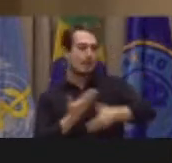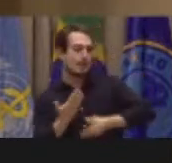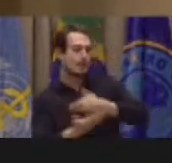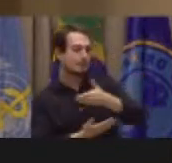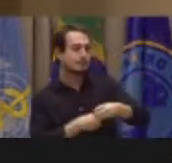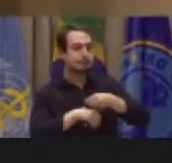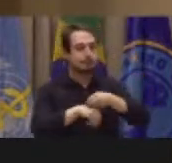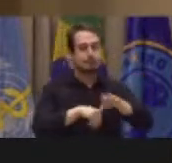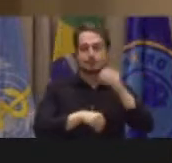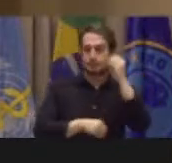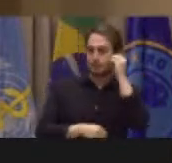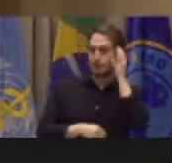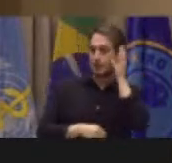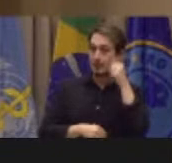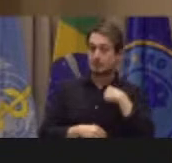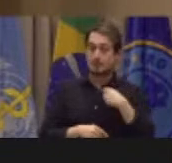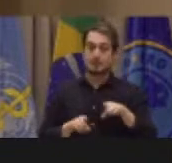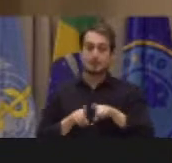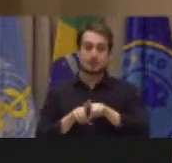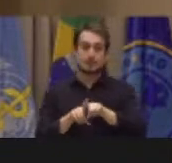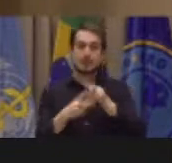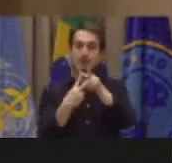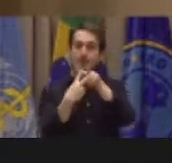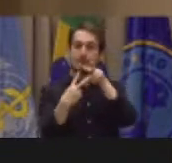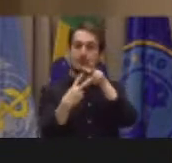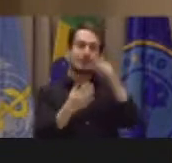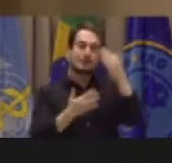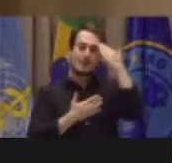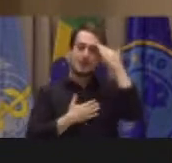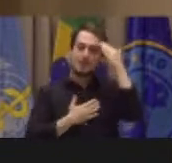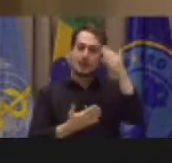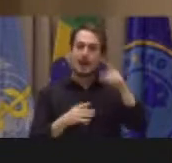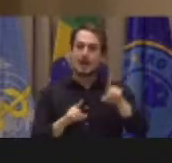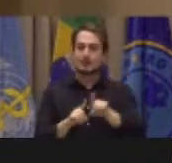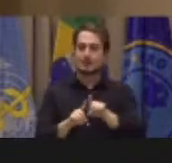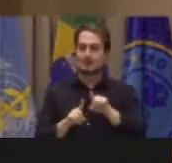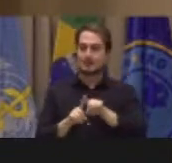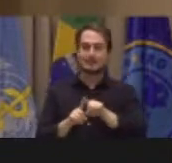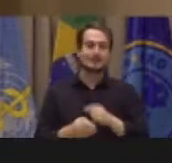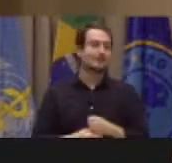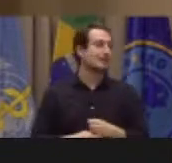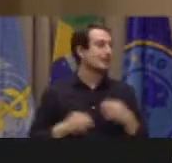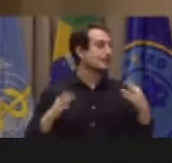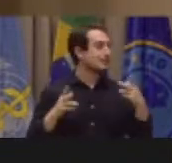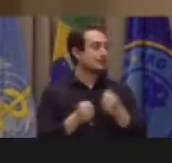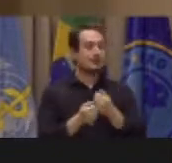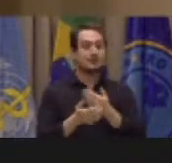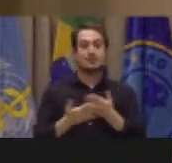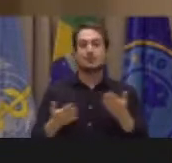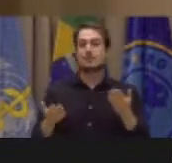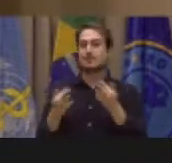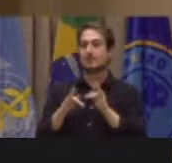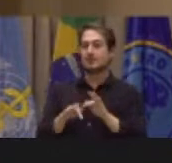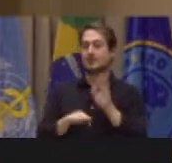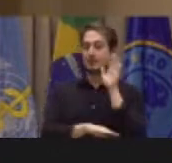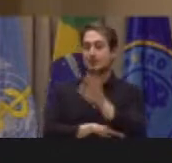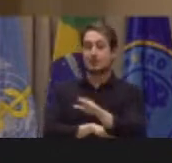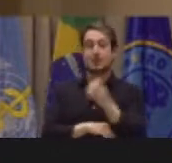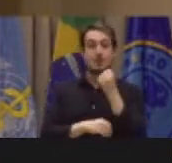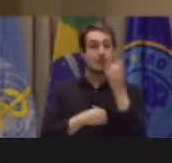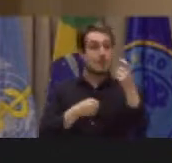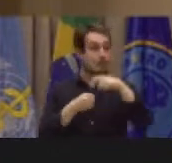the collaboration. For those of you who are watching us on YouTube, thank you very much. Thank you. Have a good